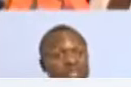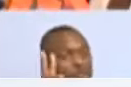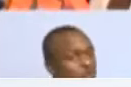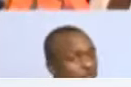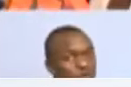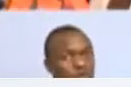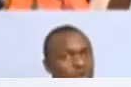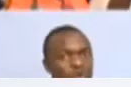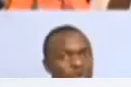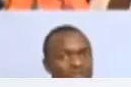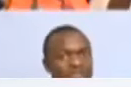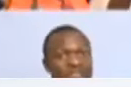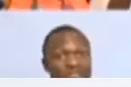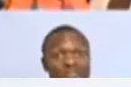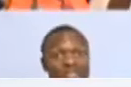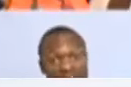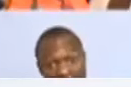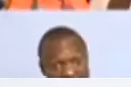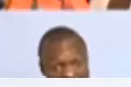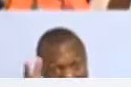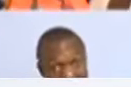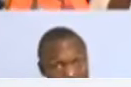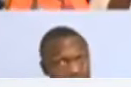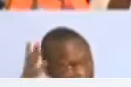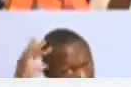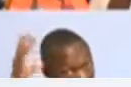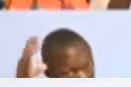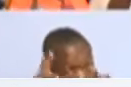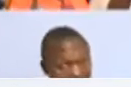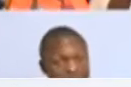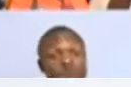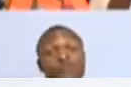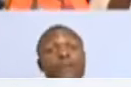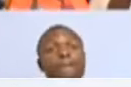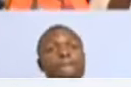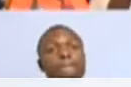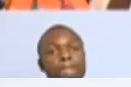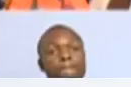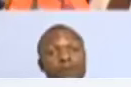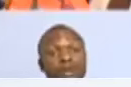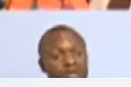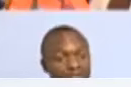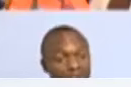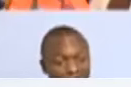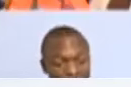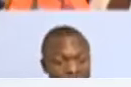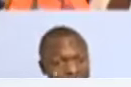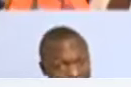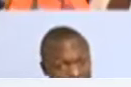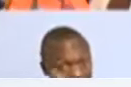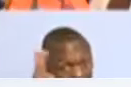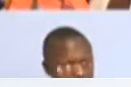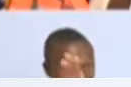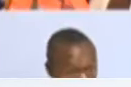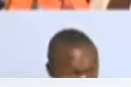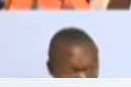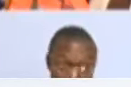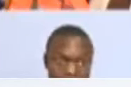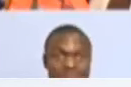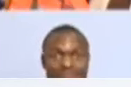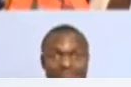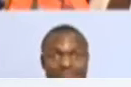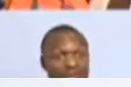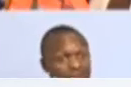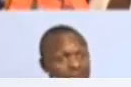criminals. We are saying when you commit a crime, the law will visit you. Unlike before you